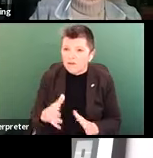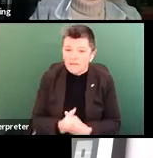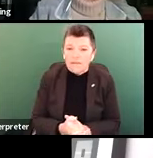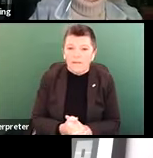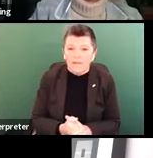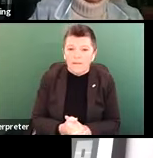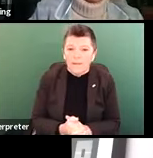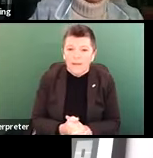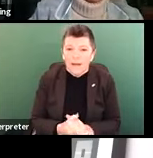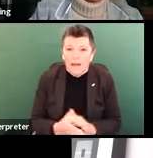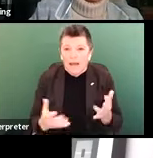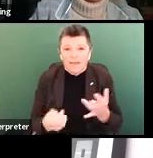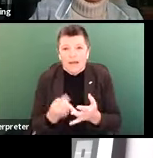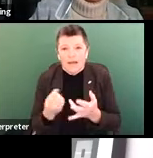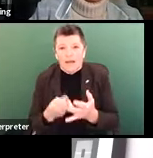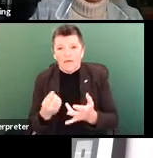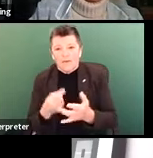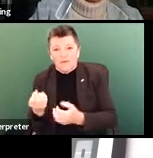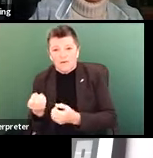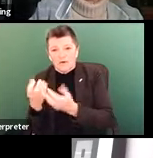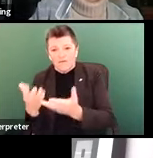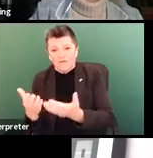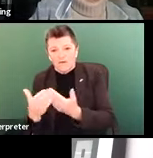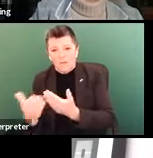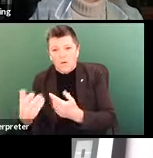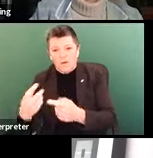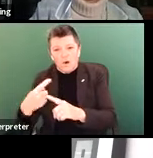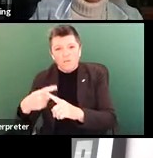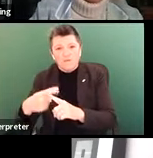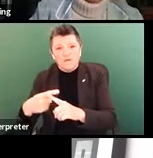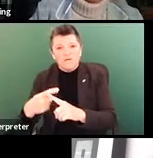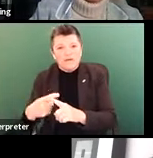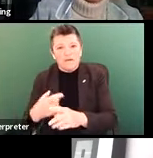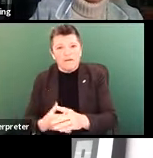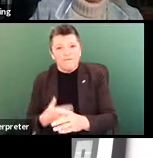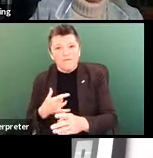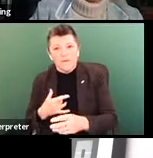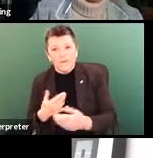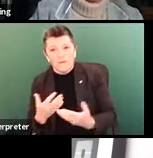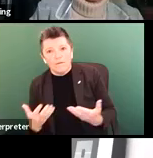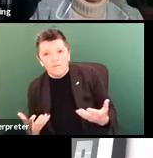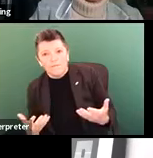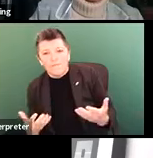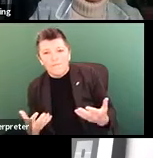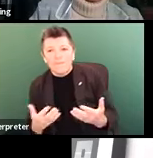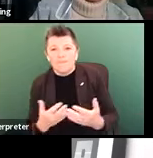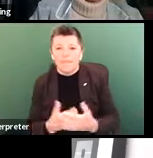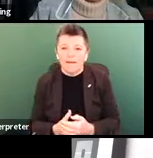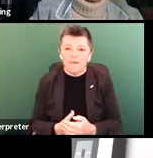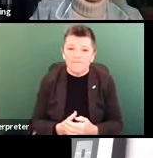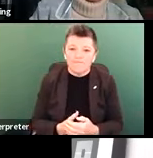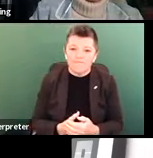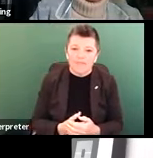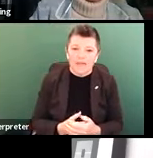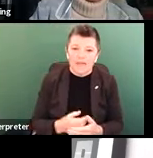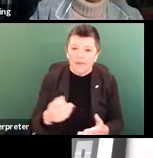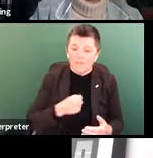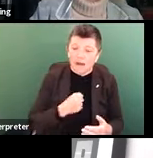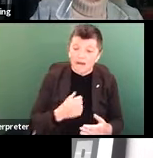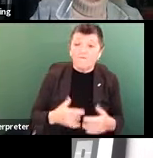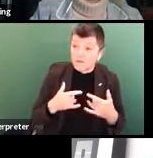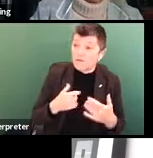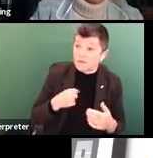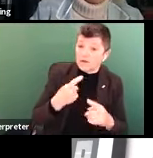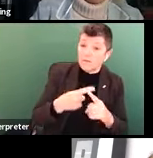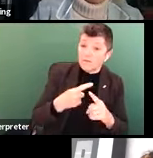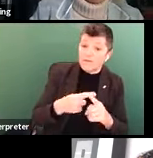Does anyone else want to offer a more optimistic view, or is that? I wouldn't say that my view is optimistic, but I'd